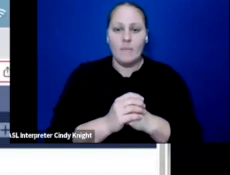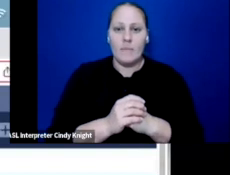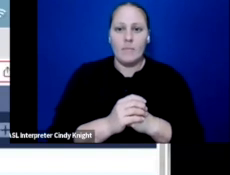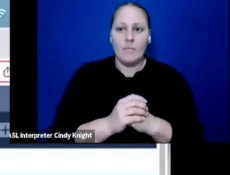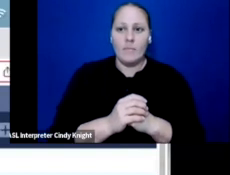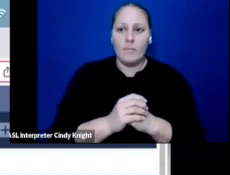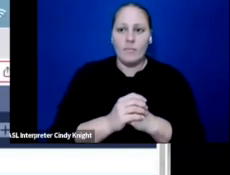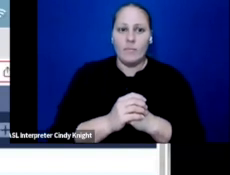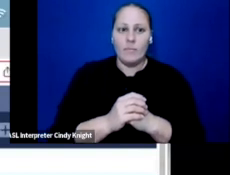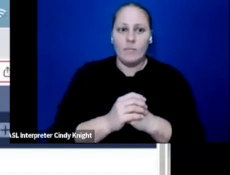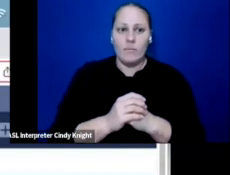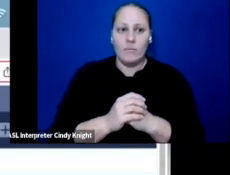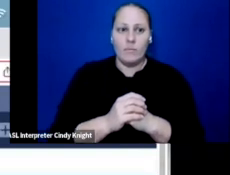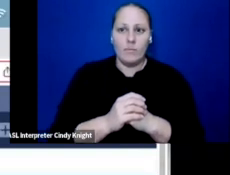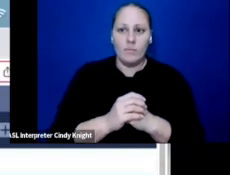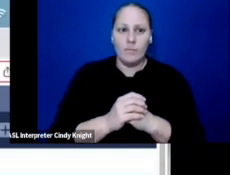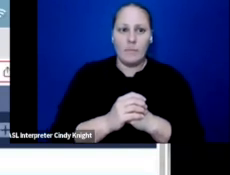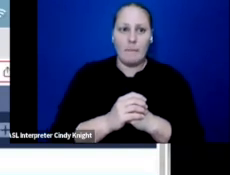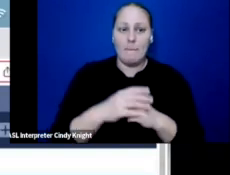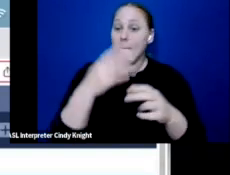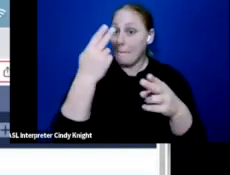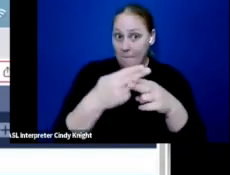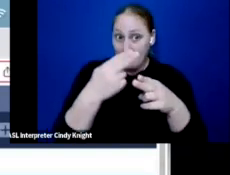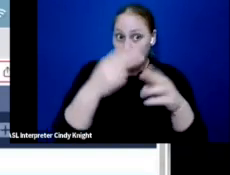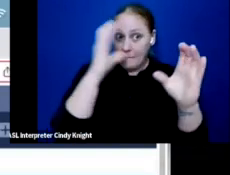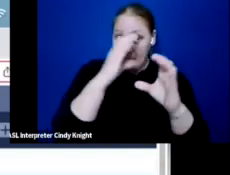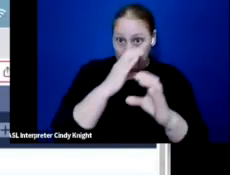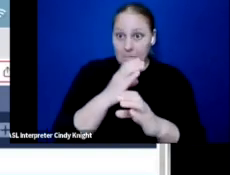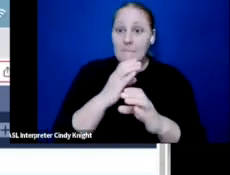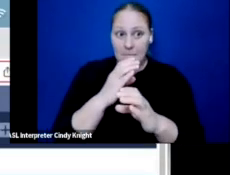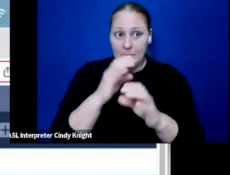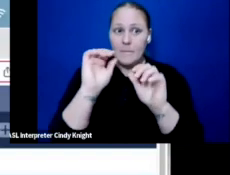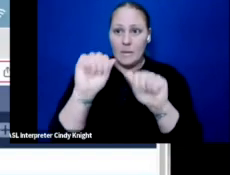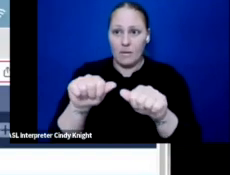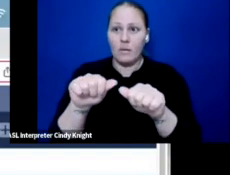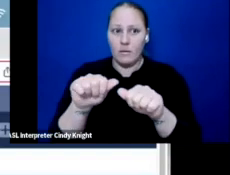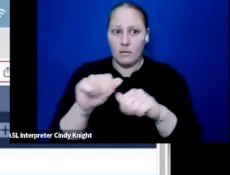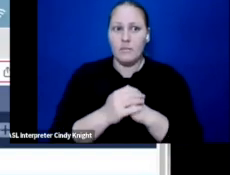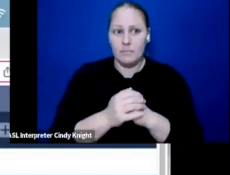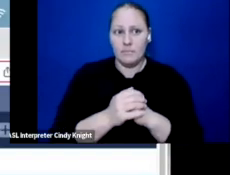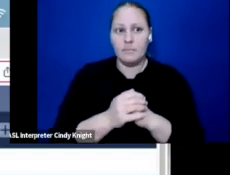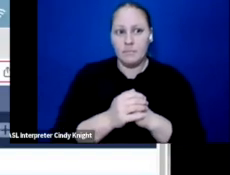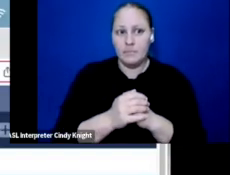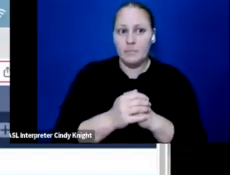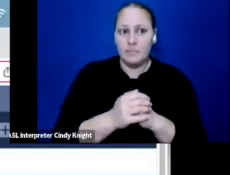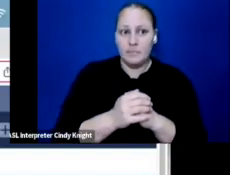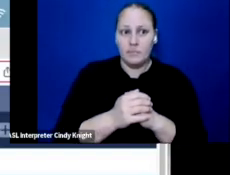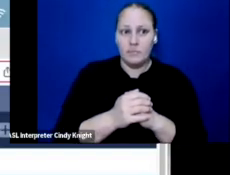You can also do a name search. So there's several different capabilities here.